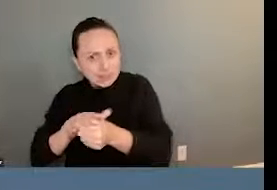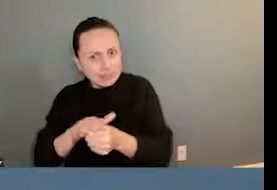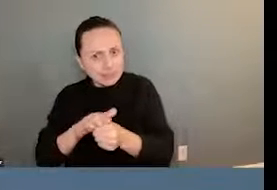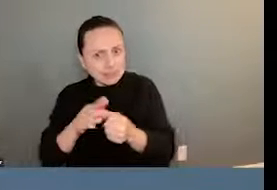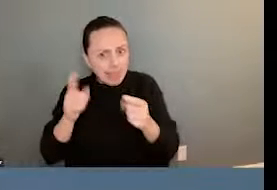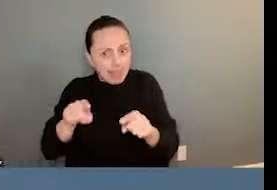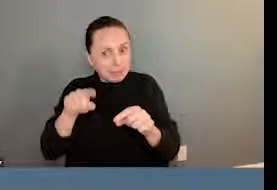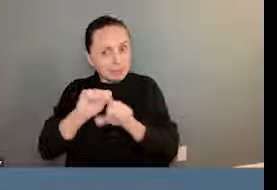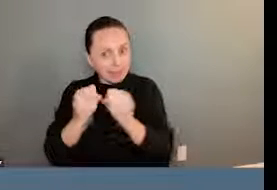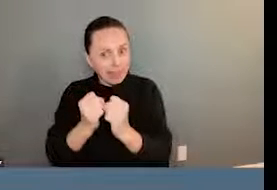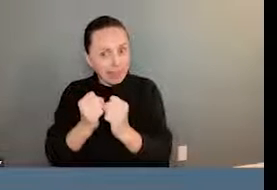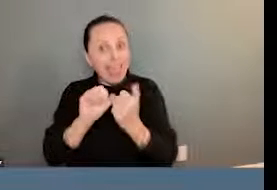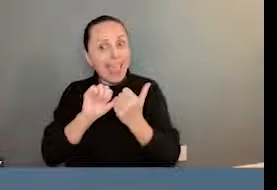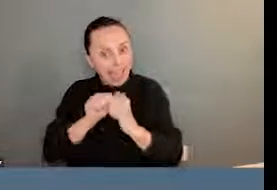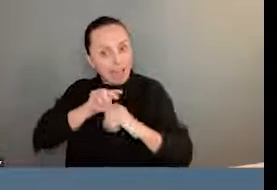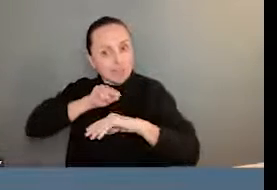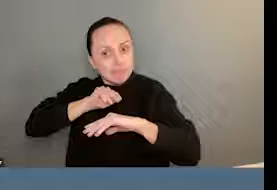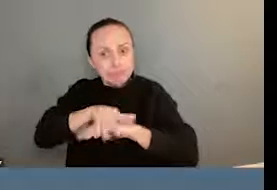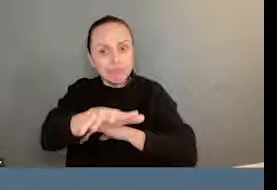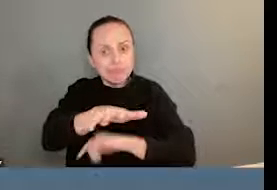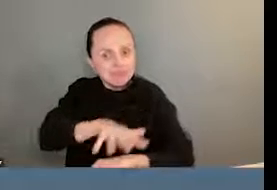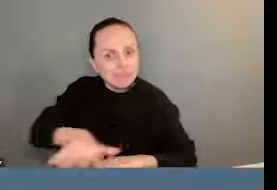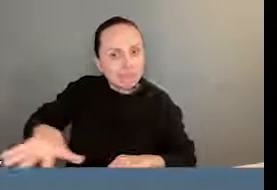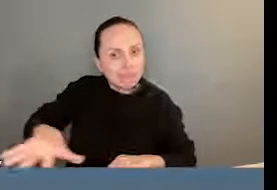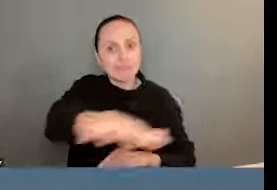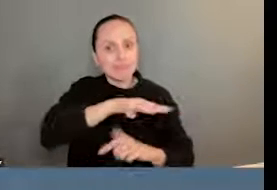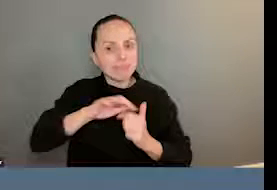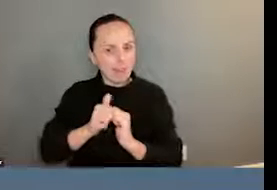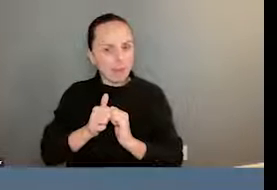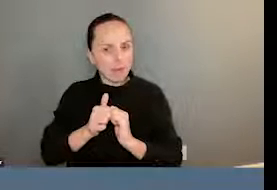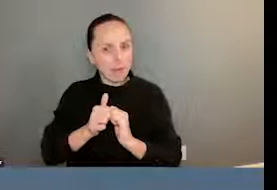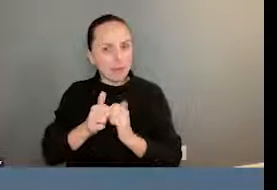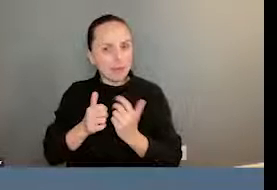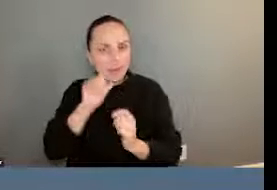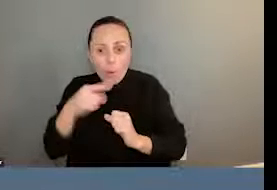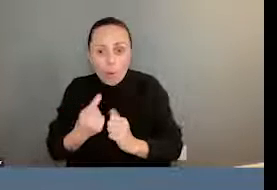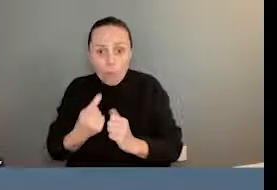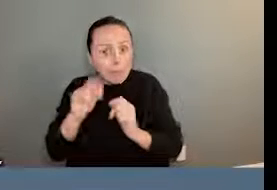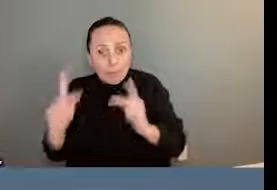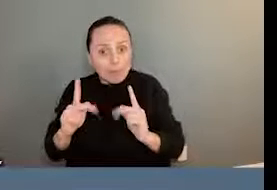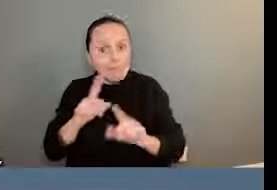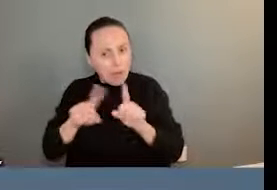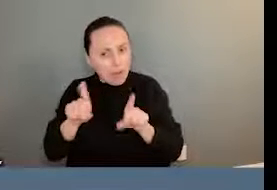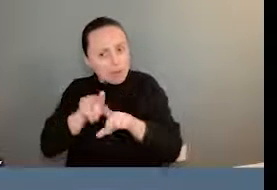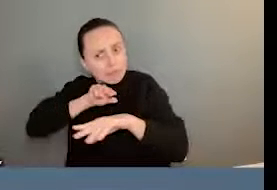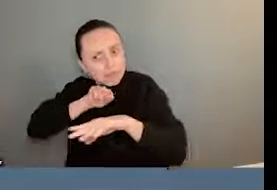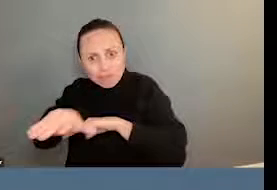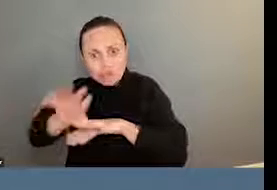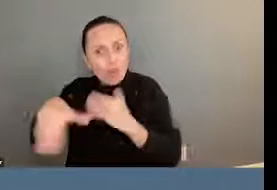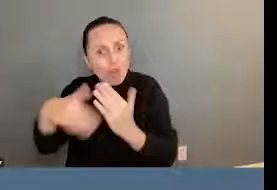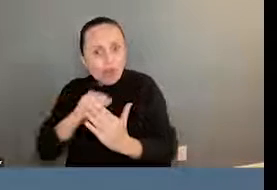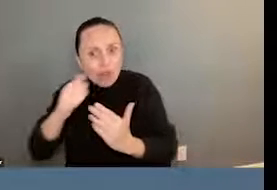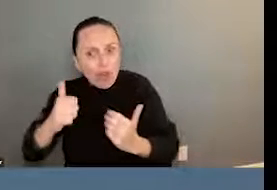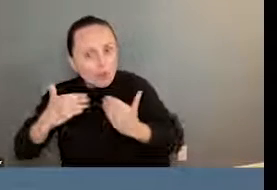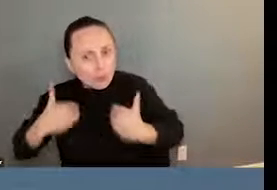societies and how it reverberates outside of those societies, outside of just human beings, but influences all of the non-human